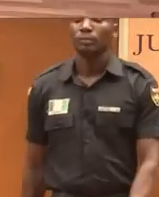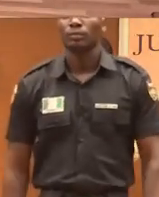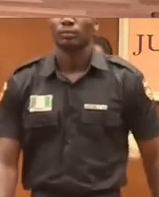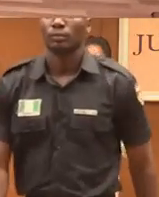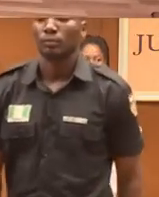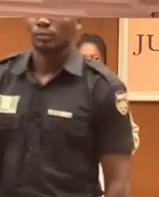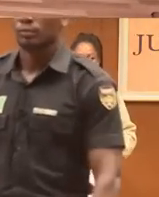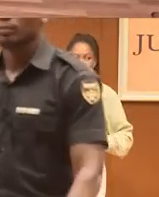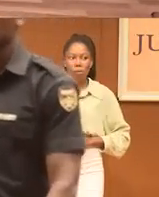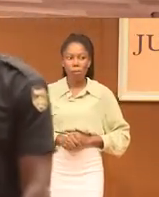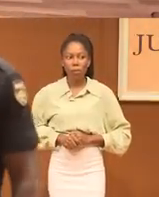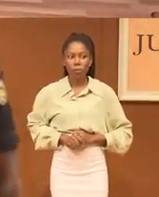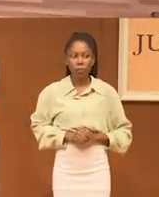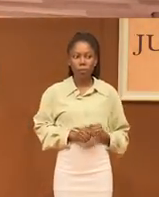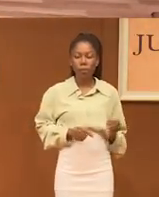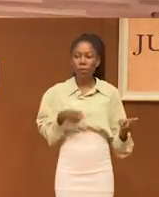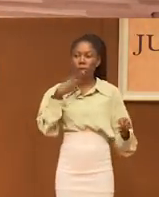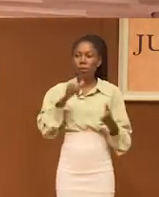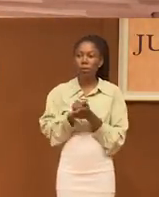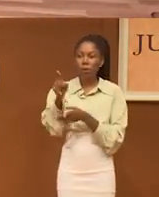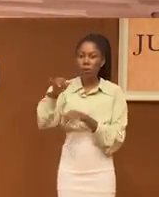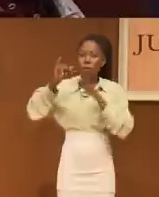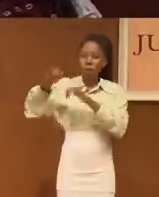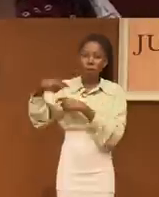But is your tenancy due there?